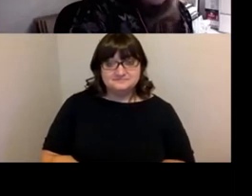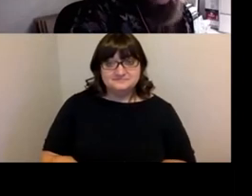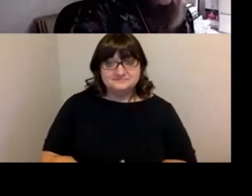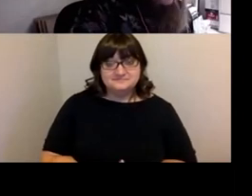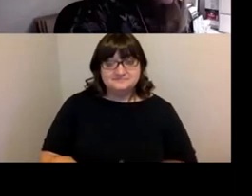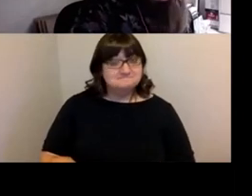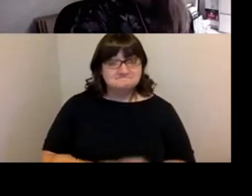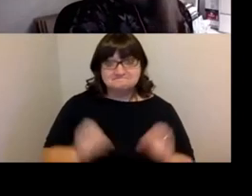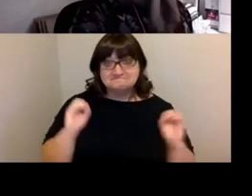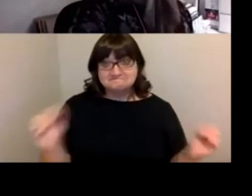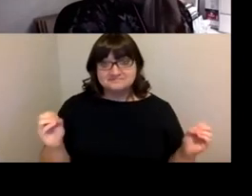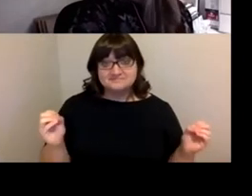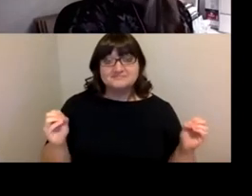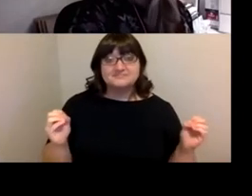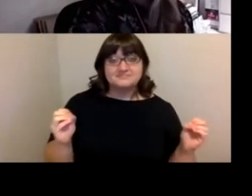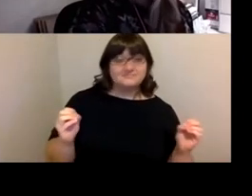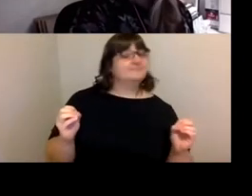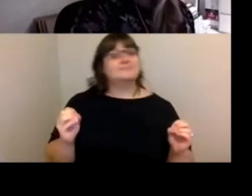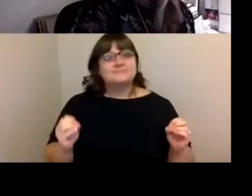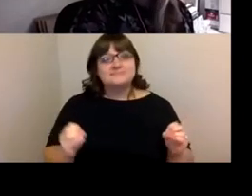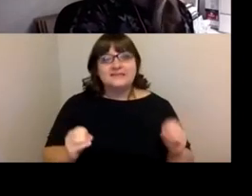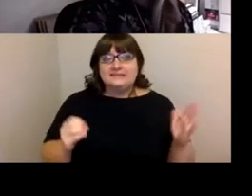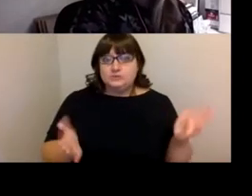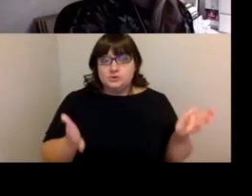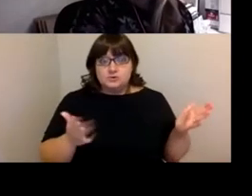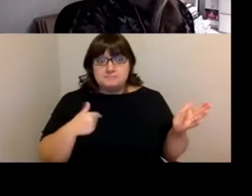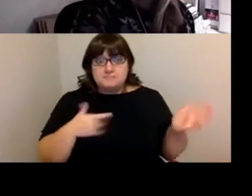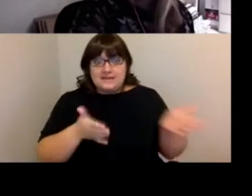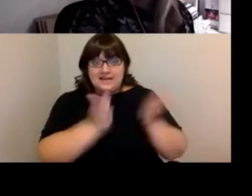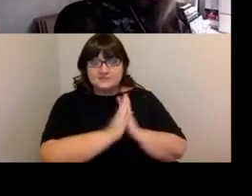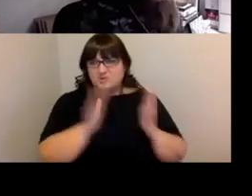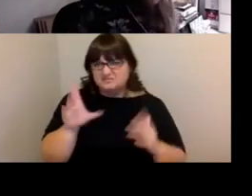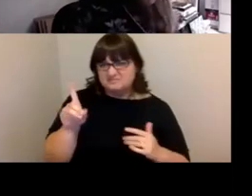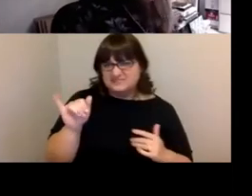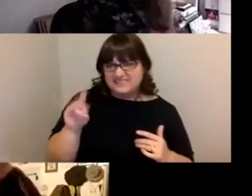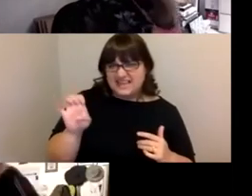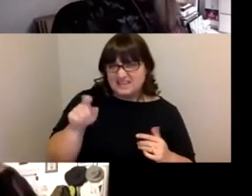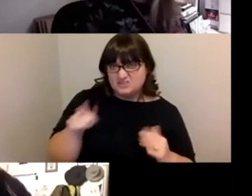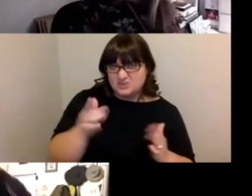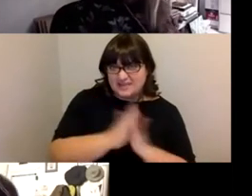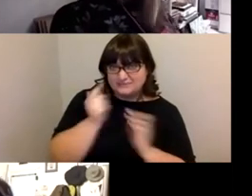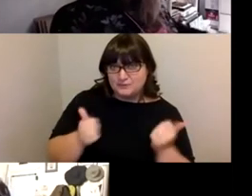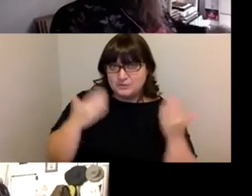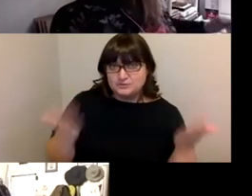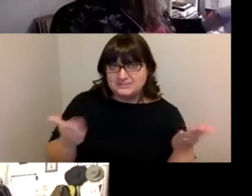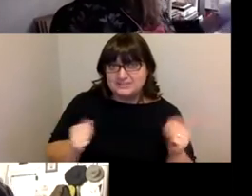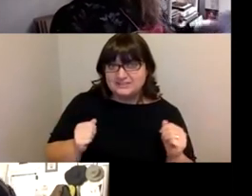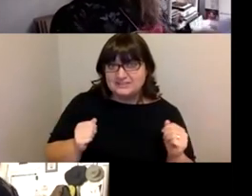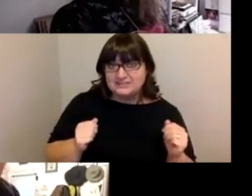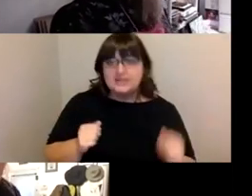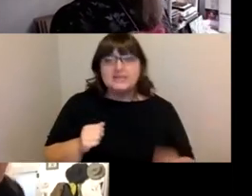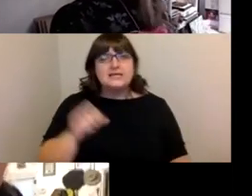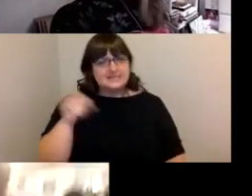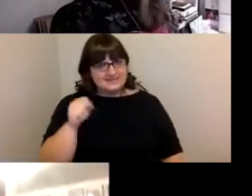No questions? Then I would ask for a motion to, or I guess, Diane, maybe you ask for the motion. Yes. Do I